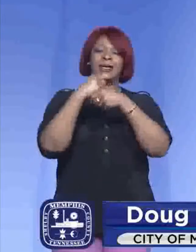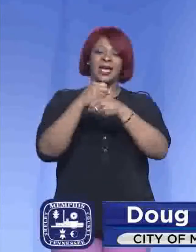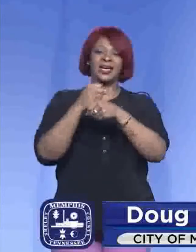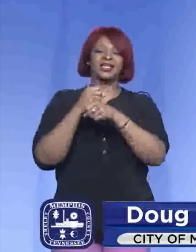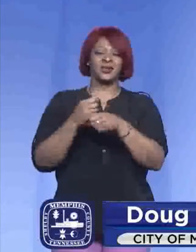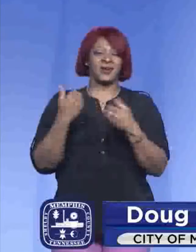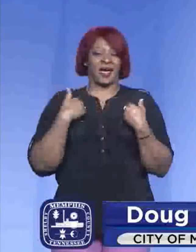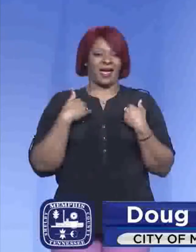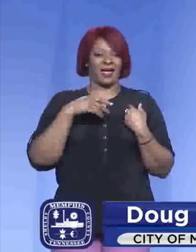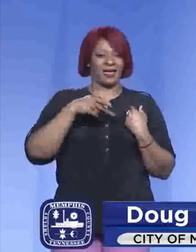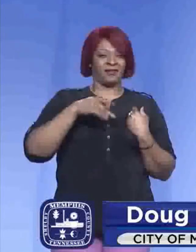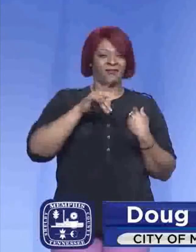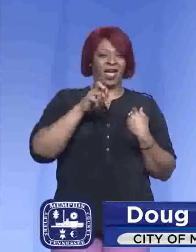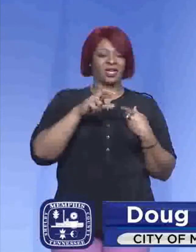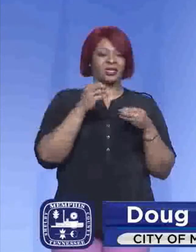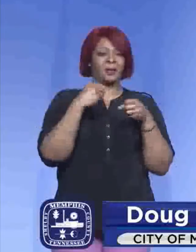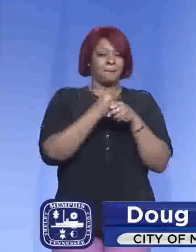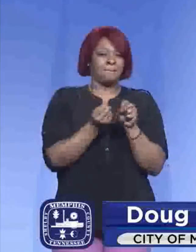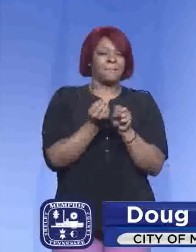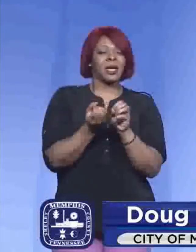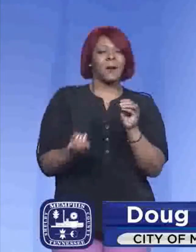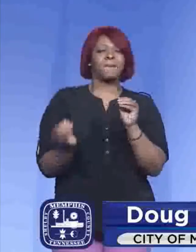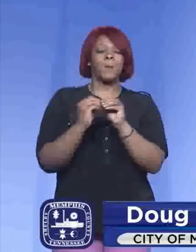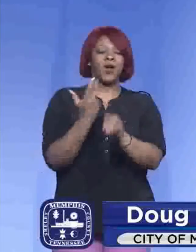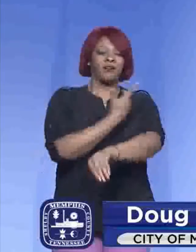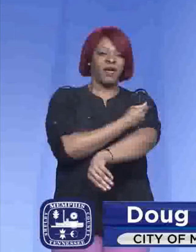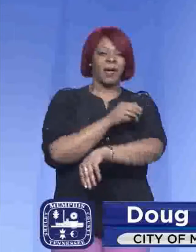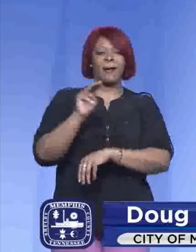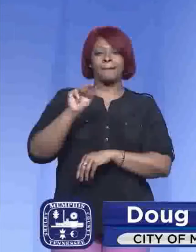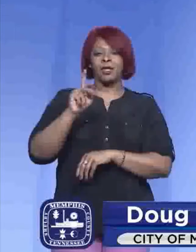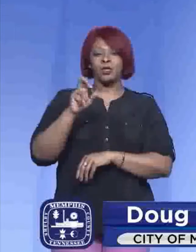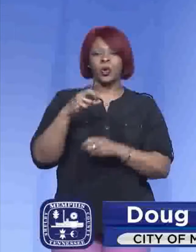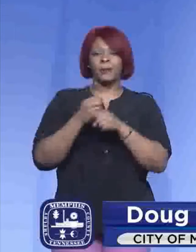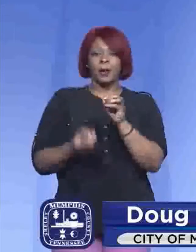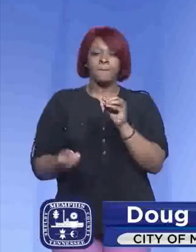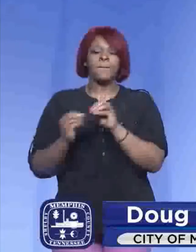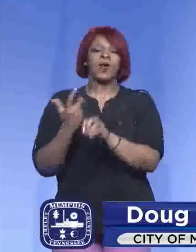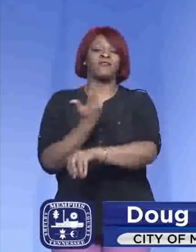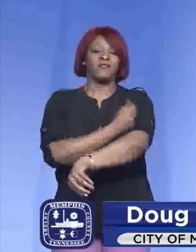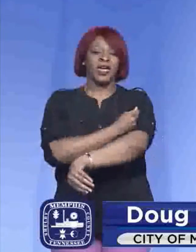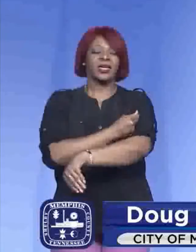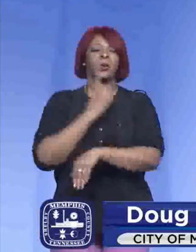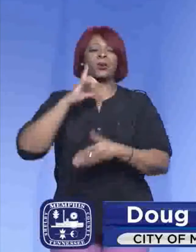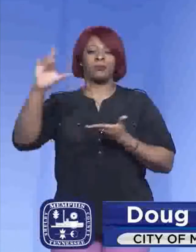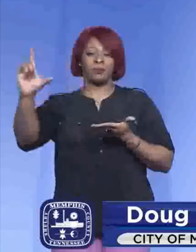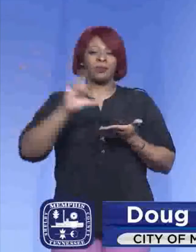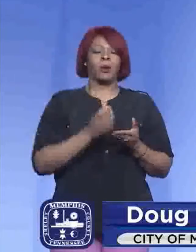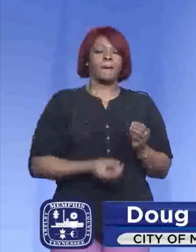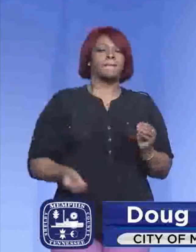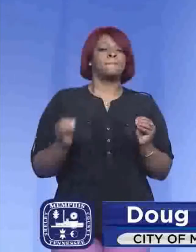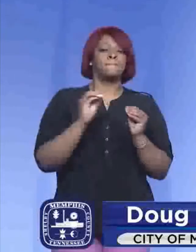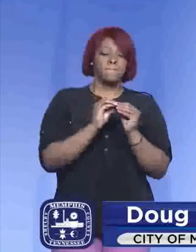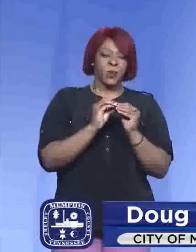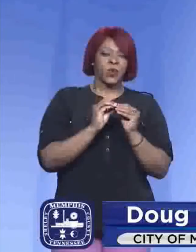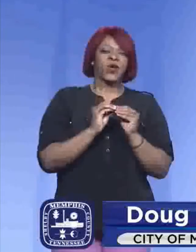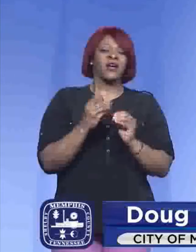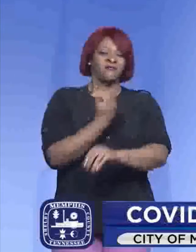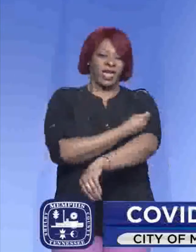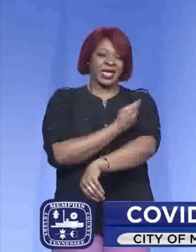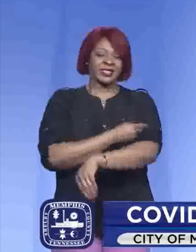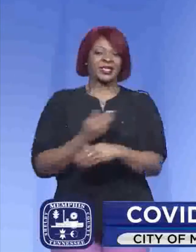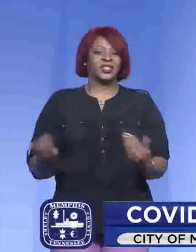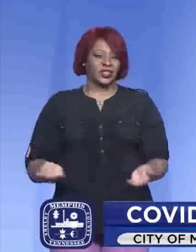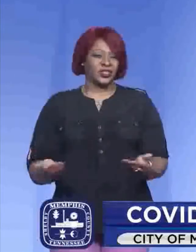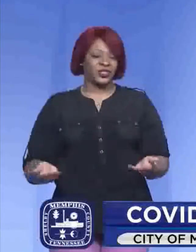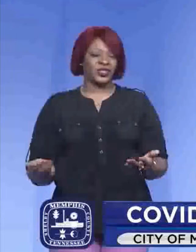where Pfizer is increasing its production. Moderna is also increasing its production. We will predominantly be receiving Pfizer for the public vaccinations here.